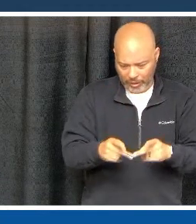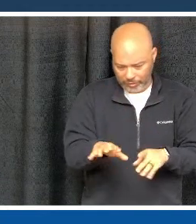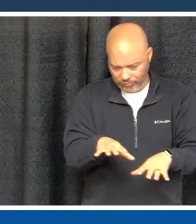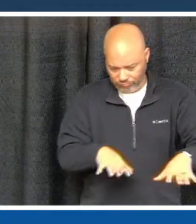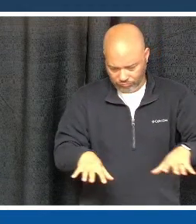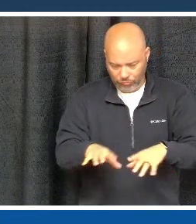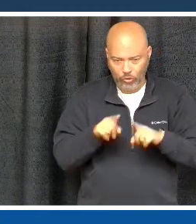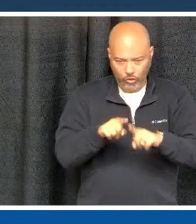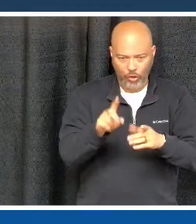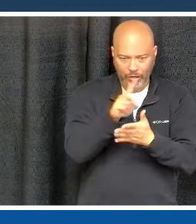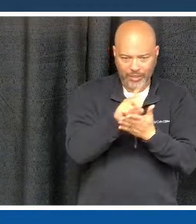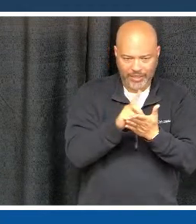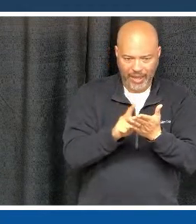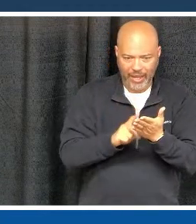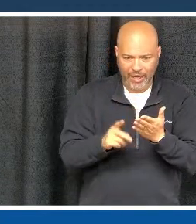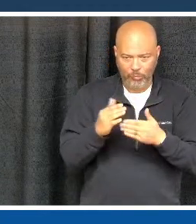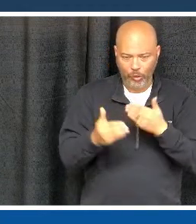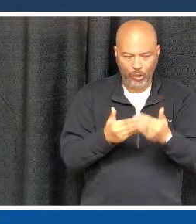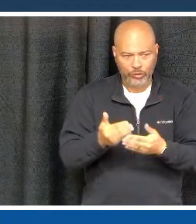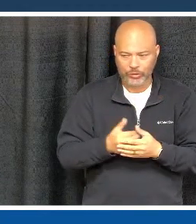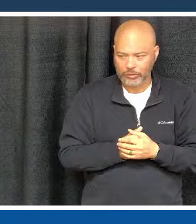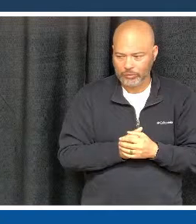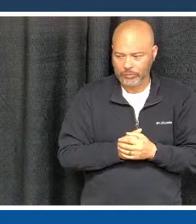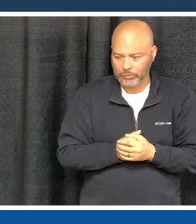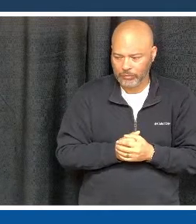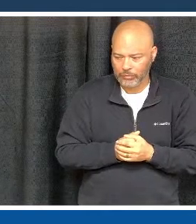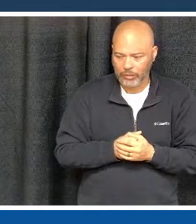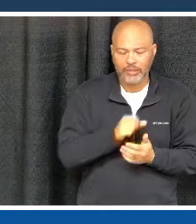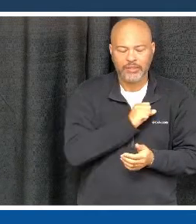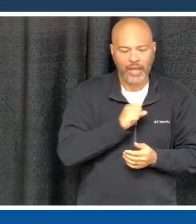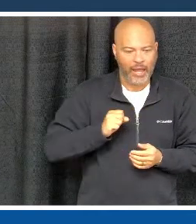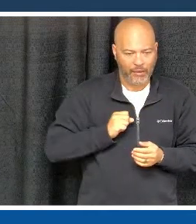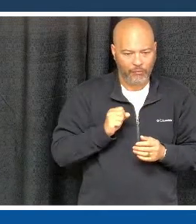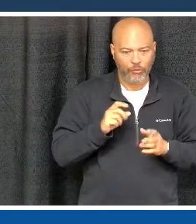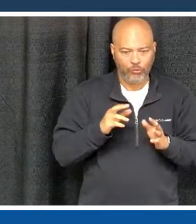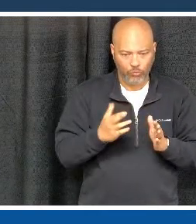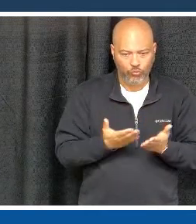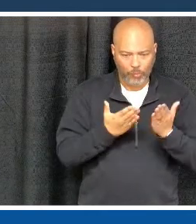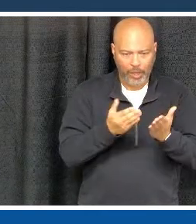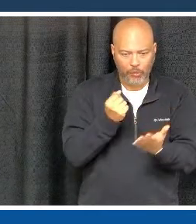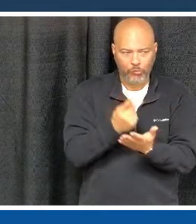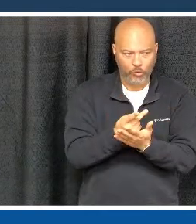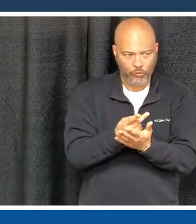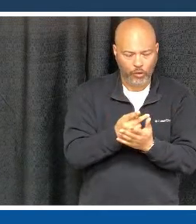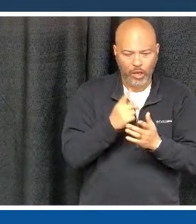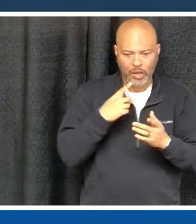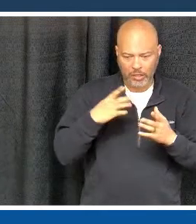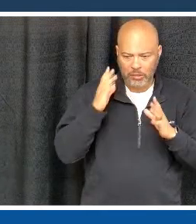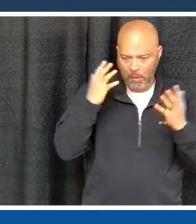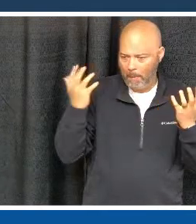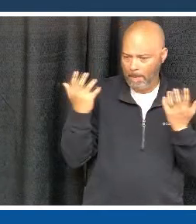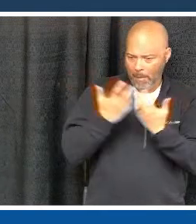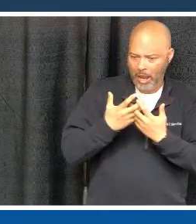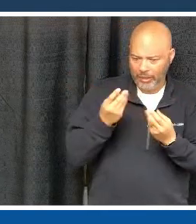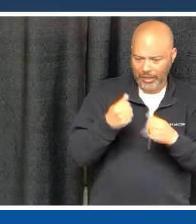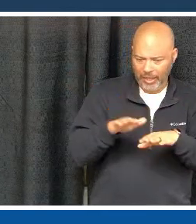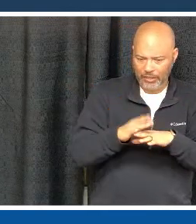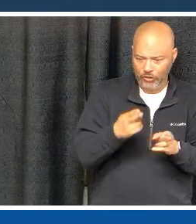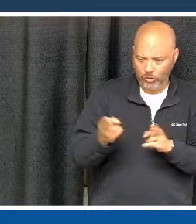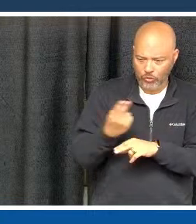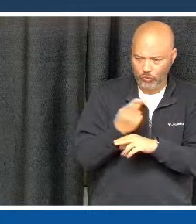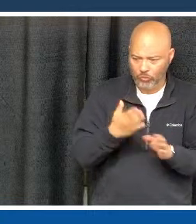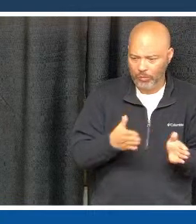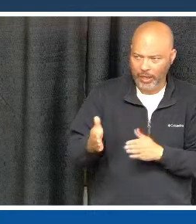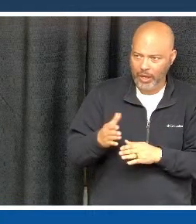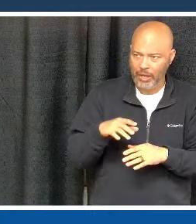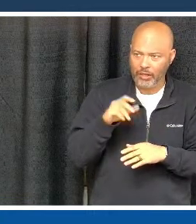site plan phase. Staff does recommend approval. The proposed request is consistent with the land use plan. The C5